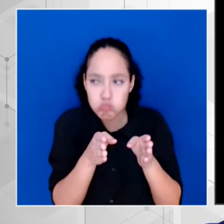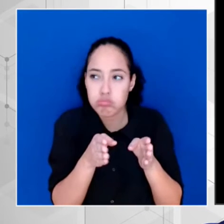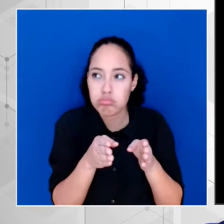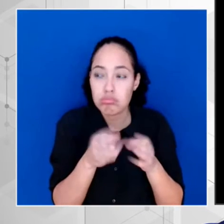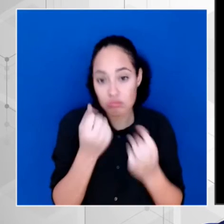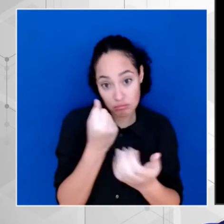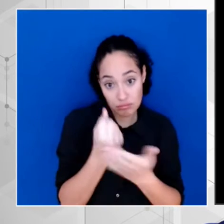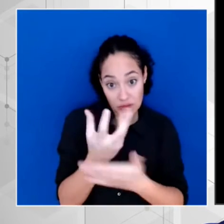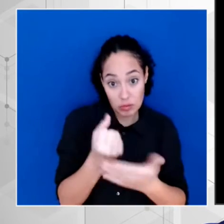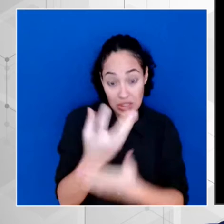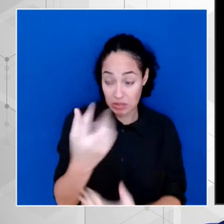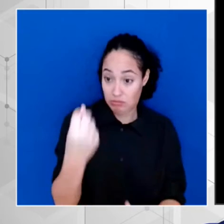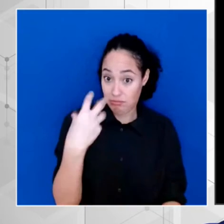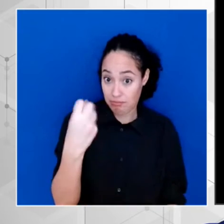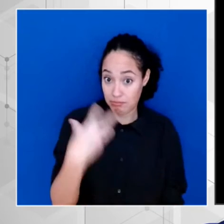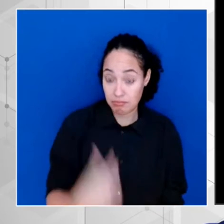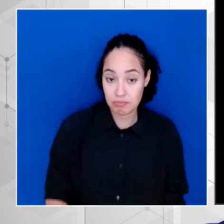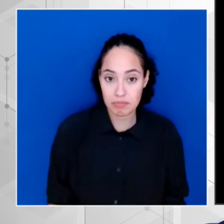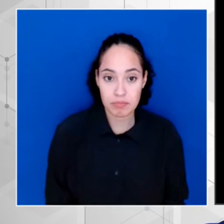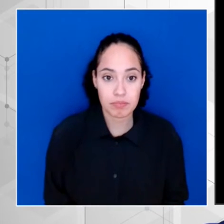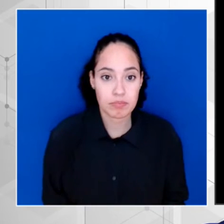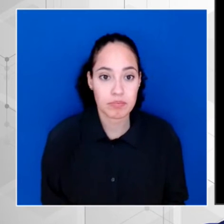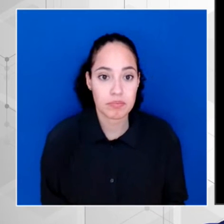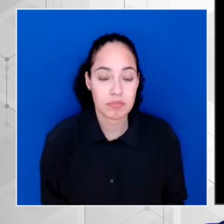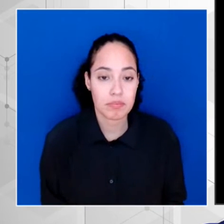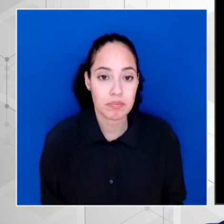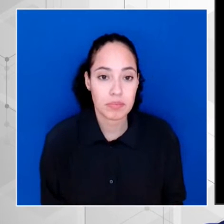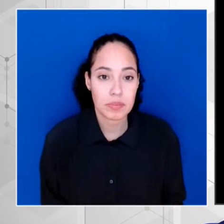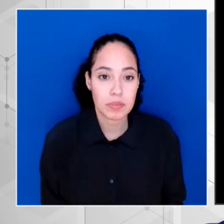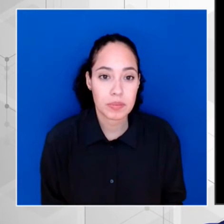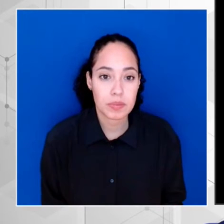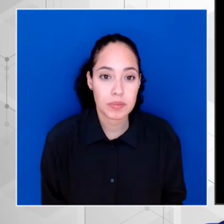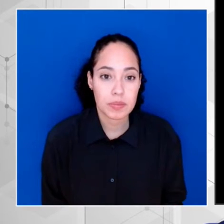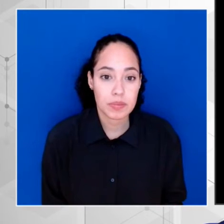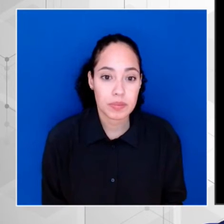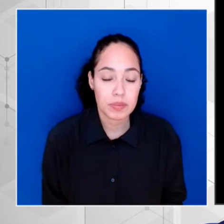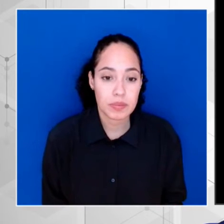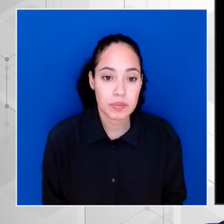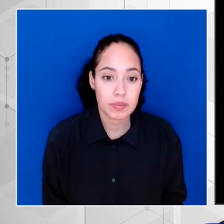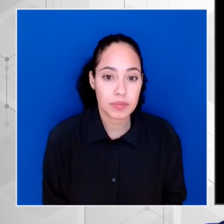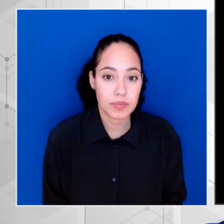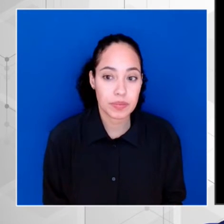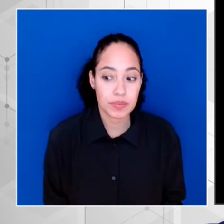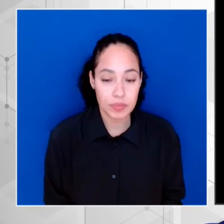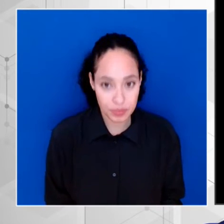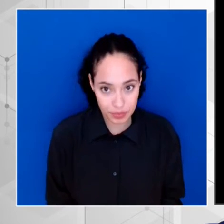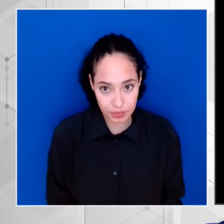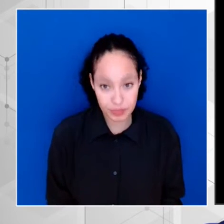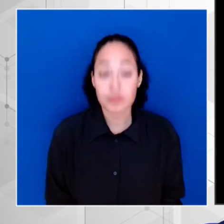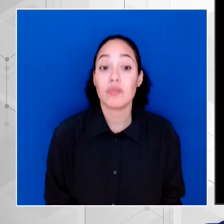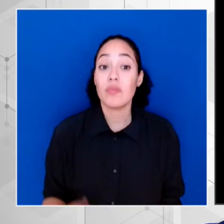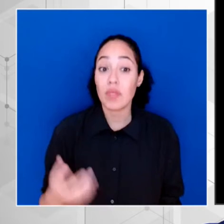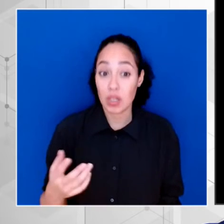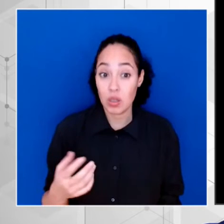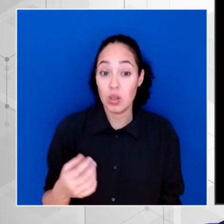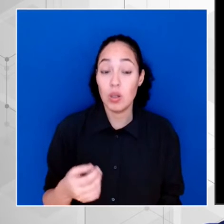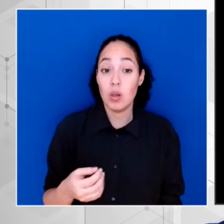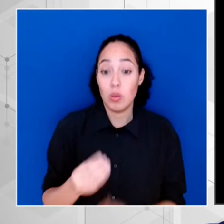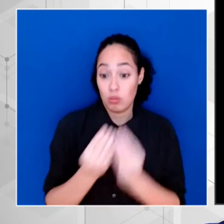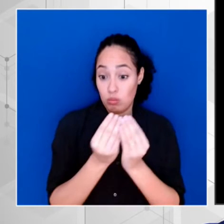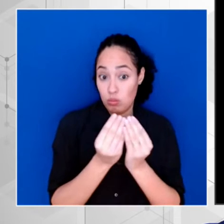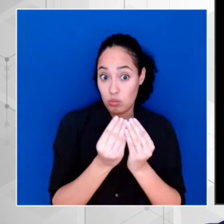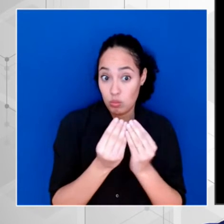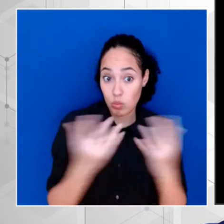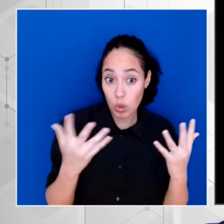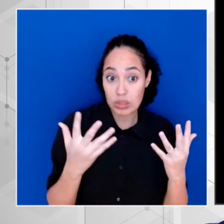Alternative options for product-human interaction and two-factor or multi-factor authentication also facilitates ND